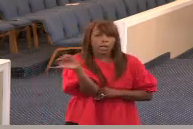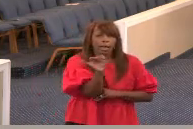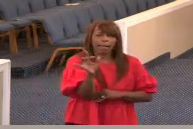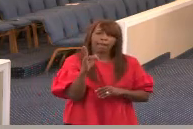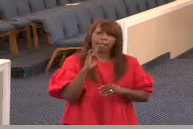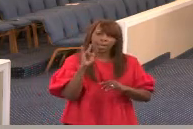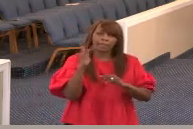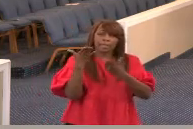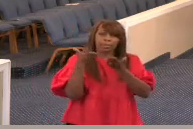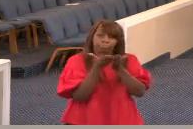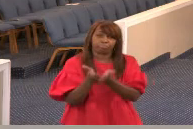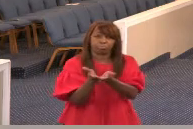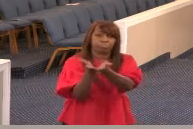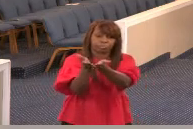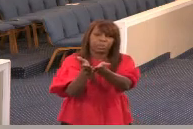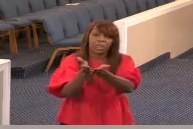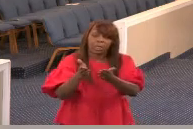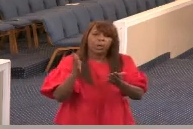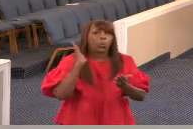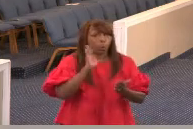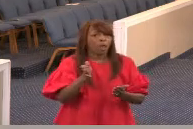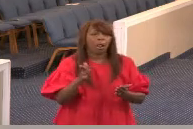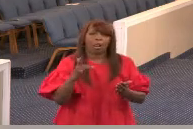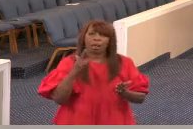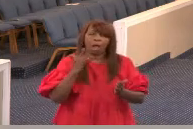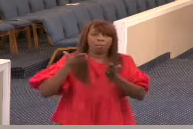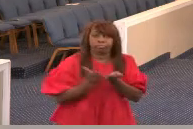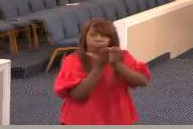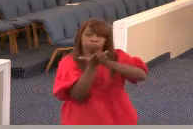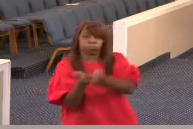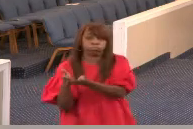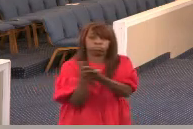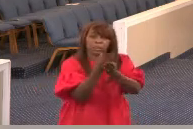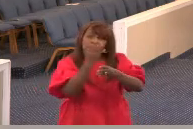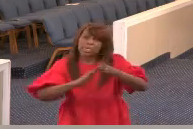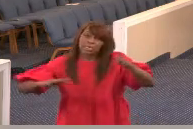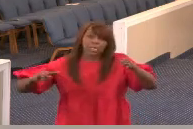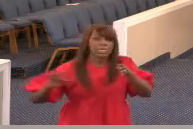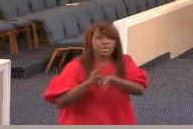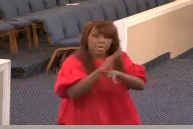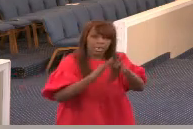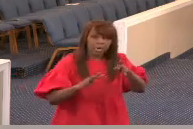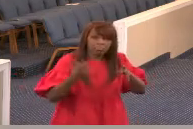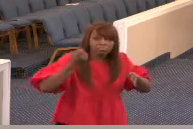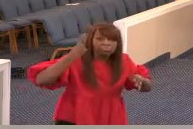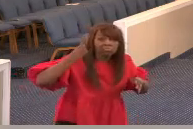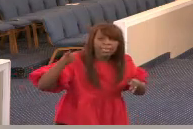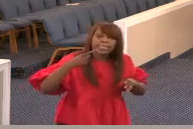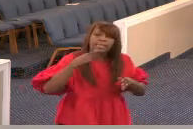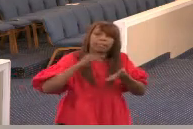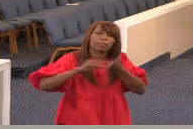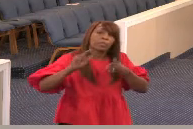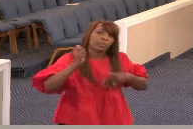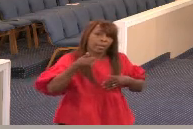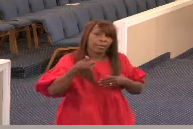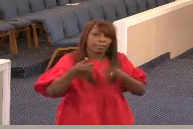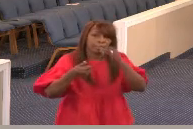voyage will be with hurt and much damage. Did you catch that? It's in verse 10.